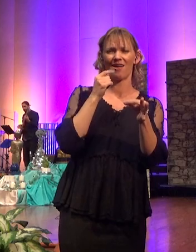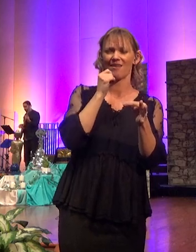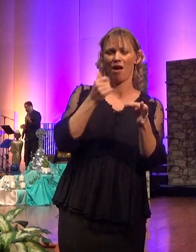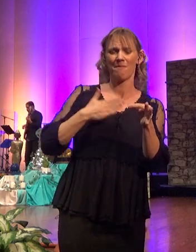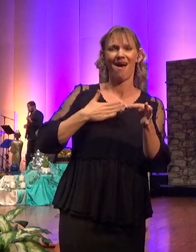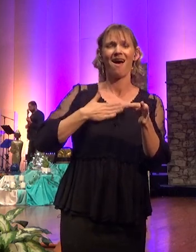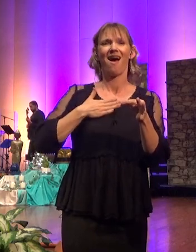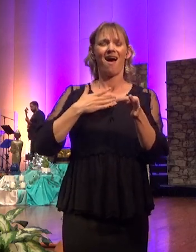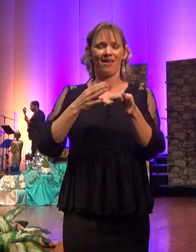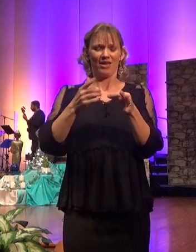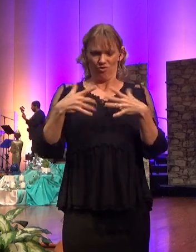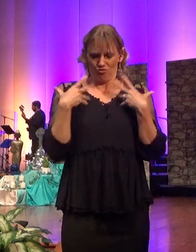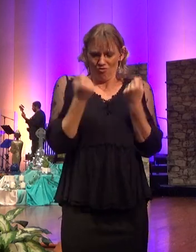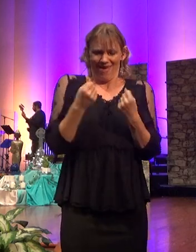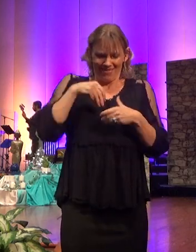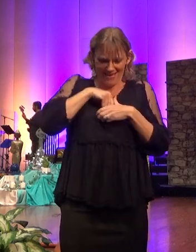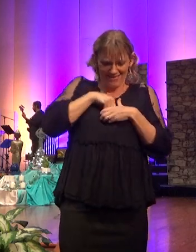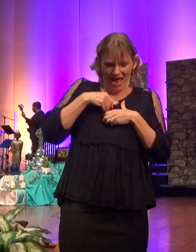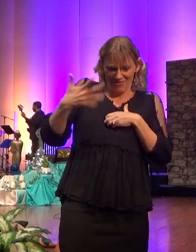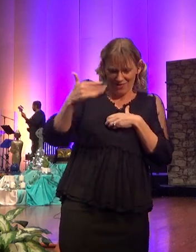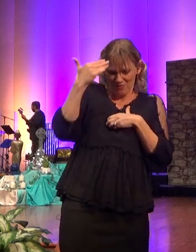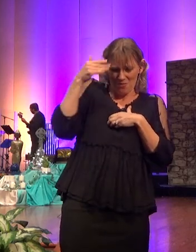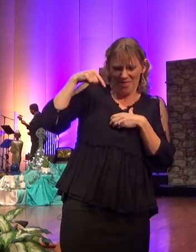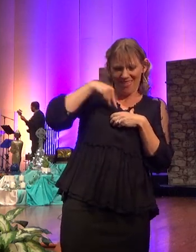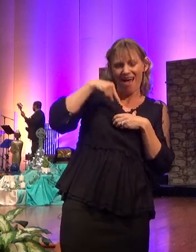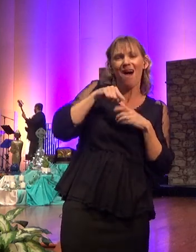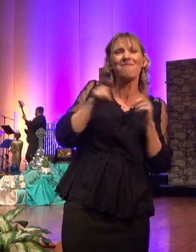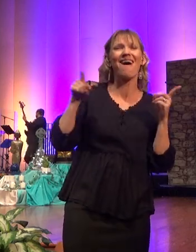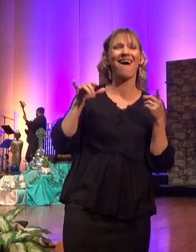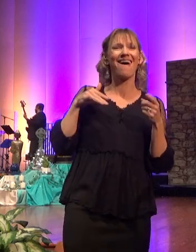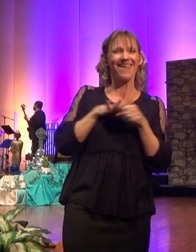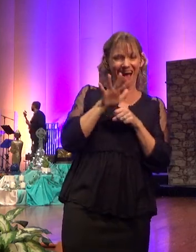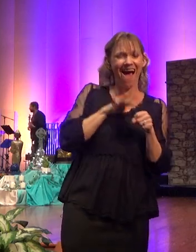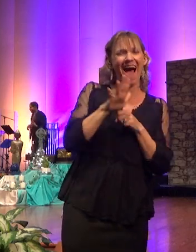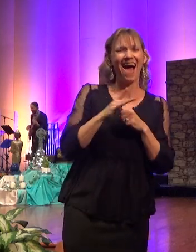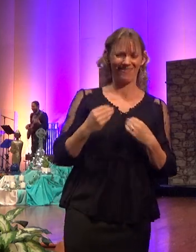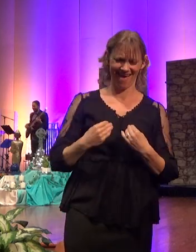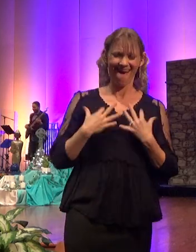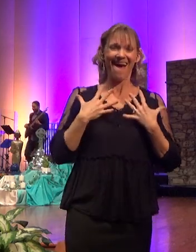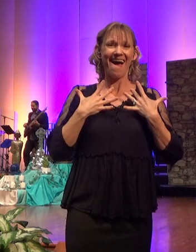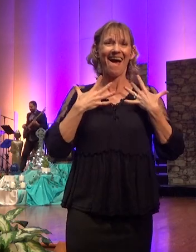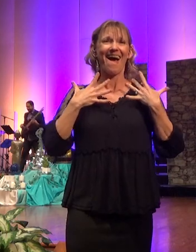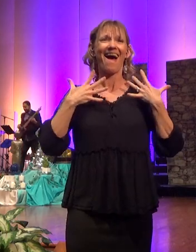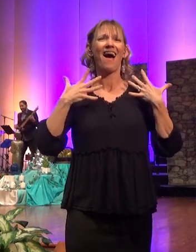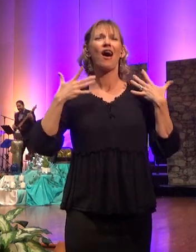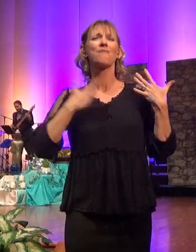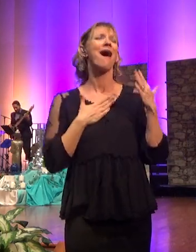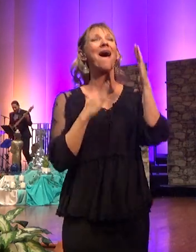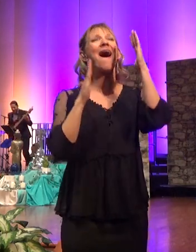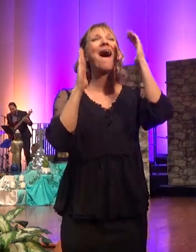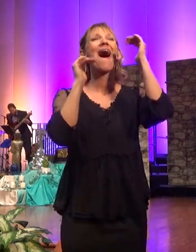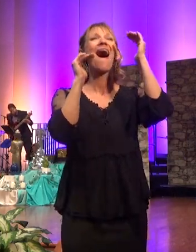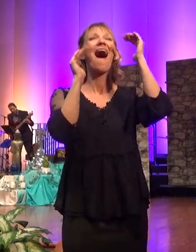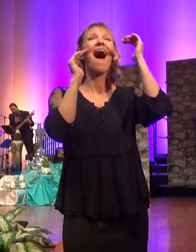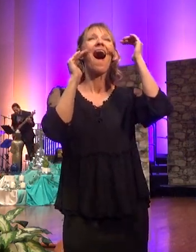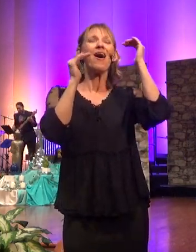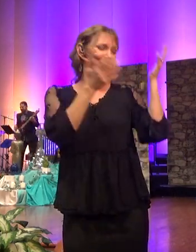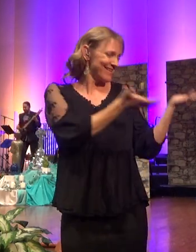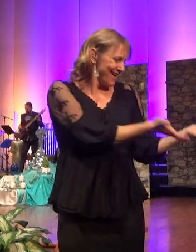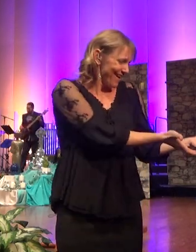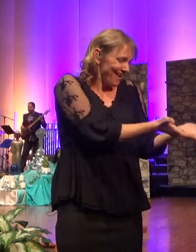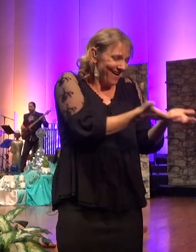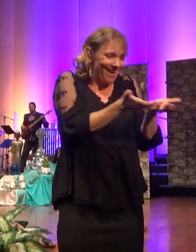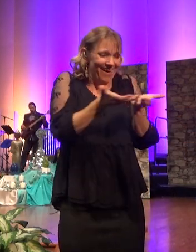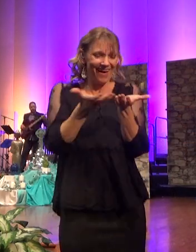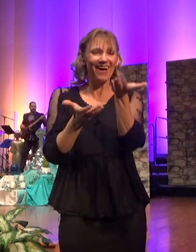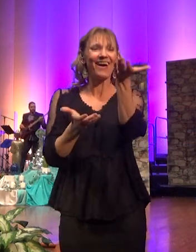knew was in me was enough for me to find my hopes are there. Now my fears